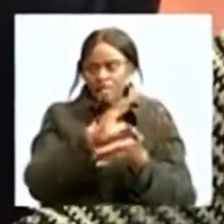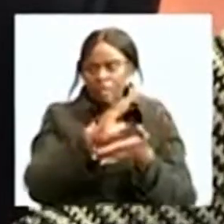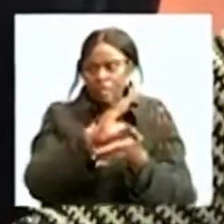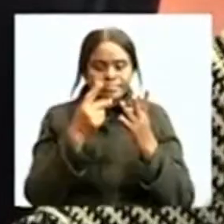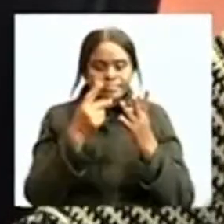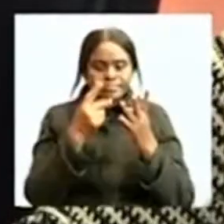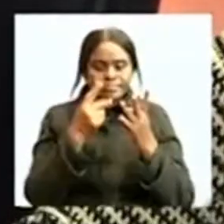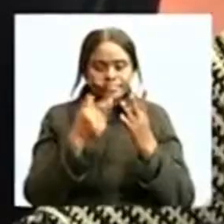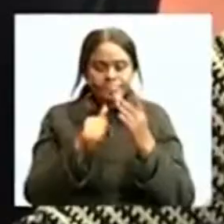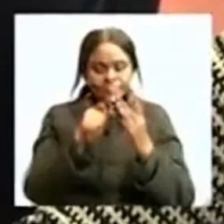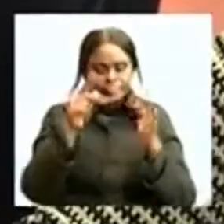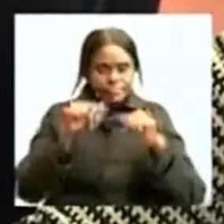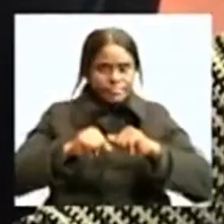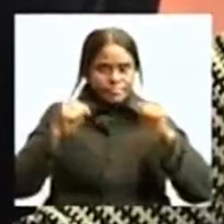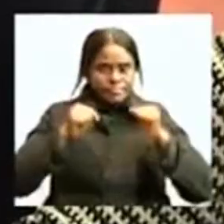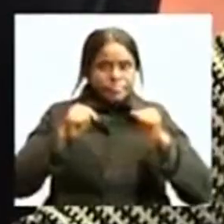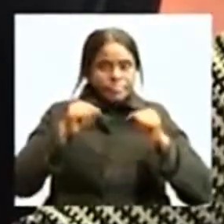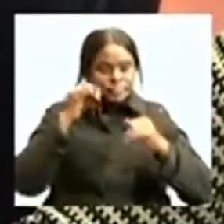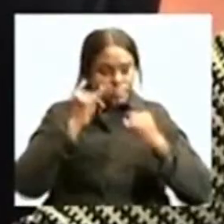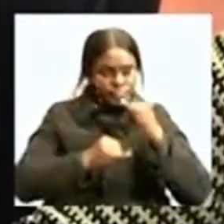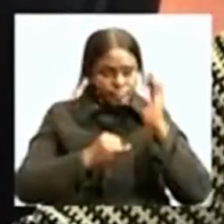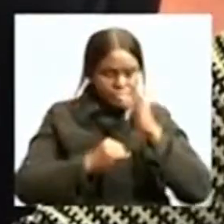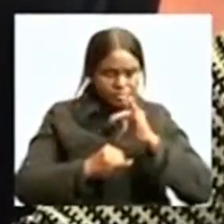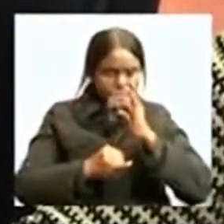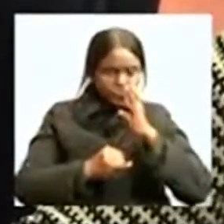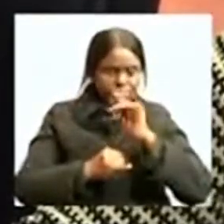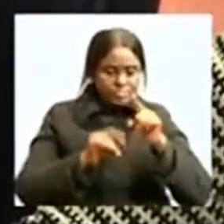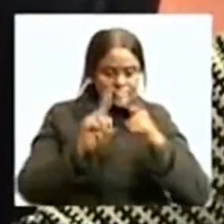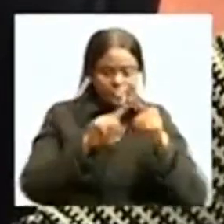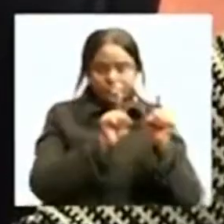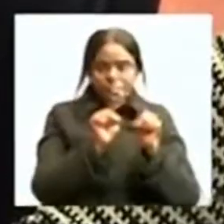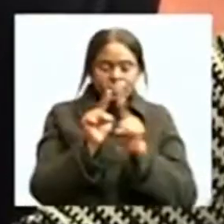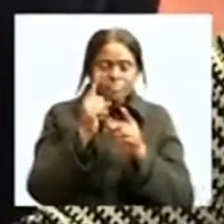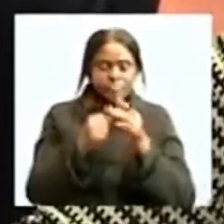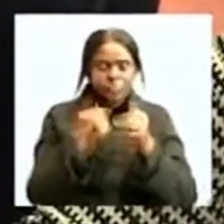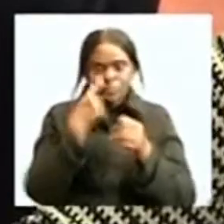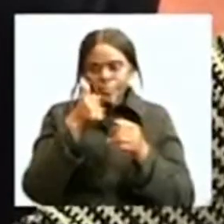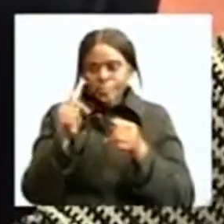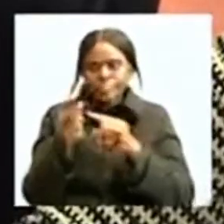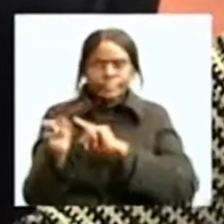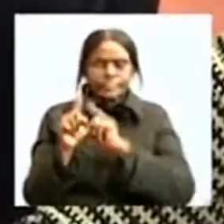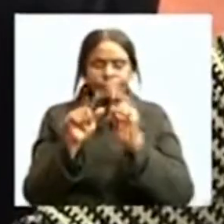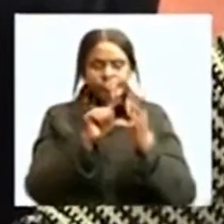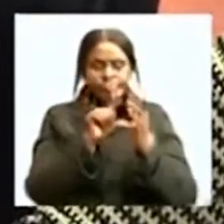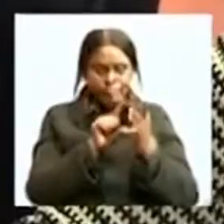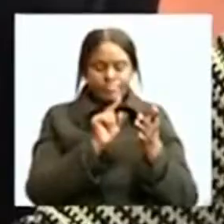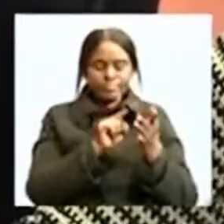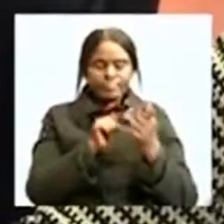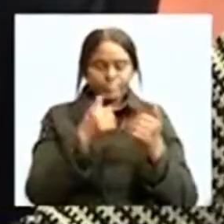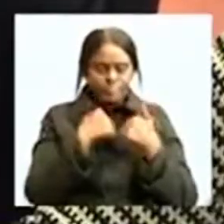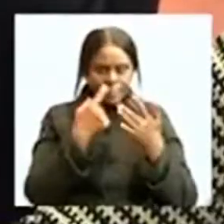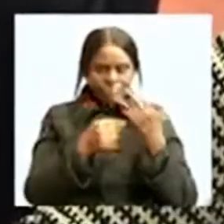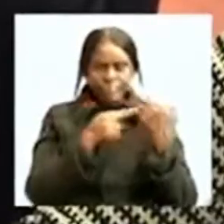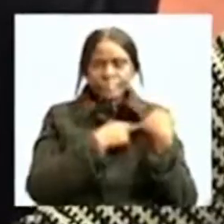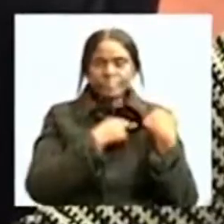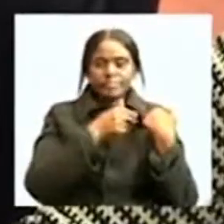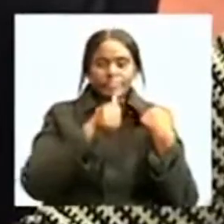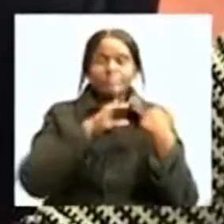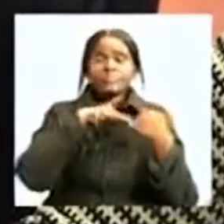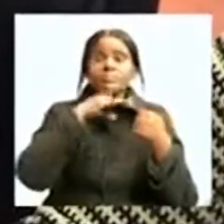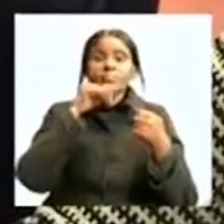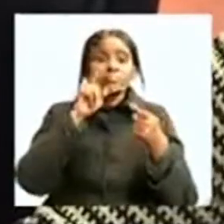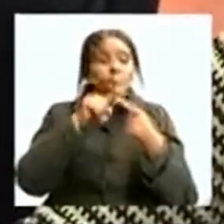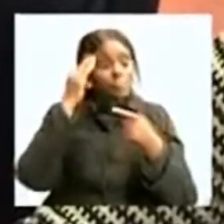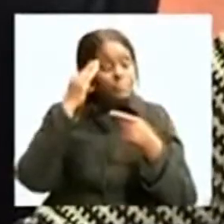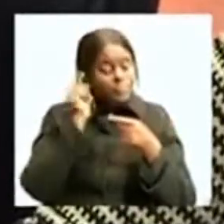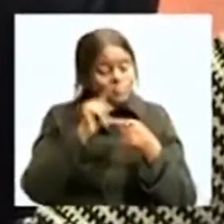So the principal officers on one end, yes, but also those who get the loan facilities have to be responsible enough to know that it's